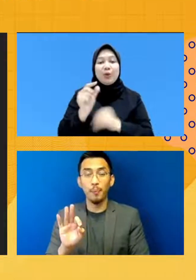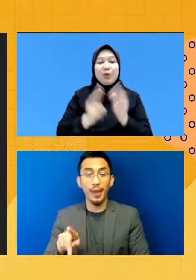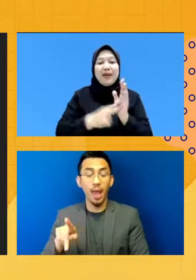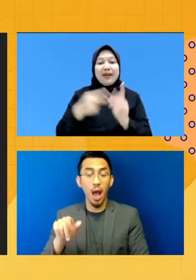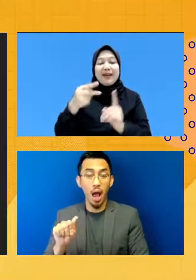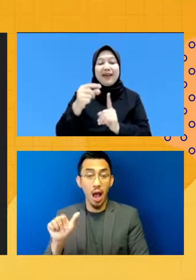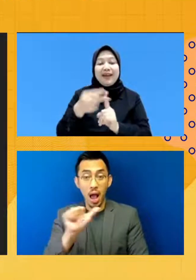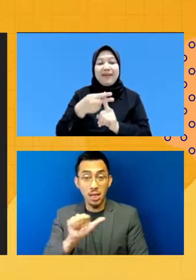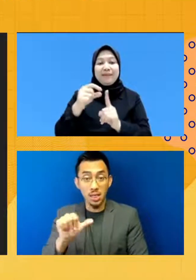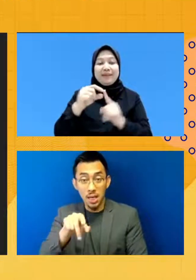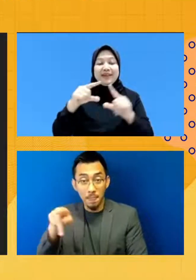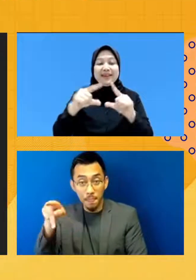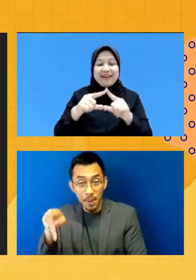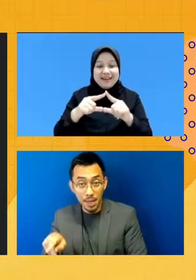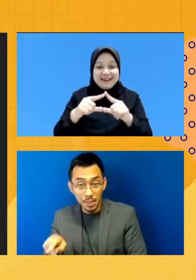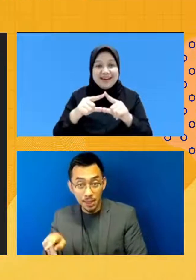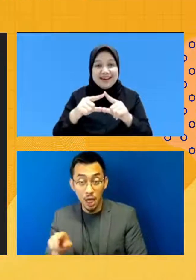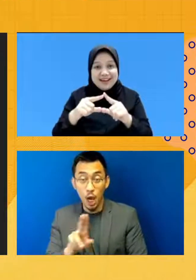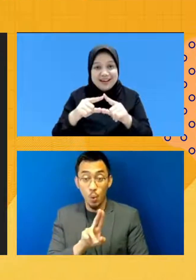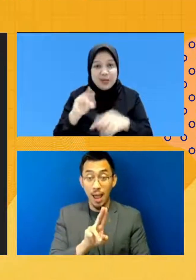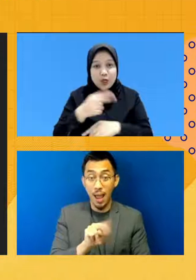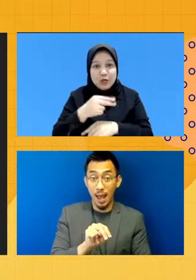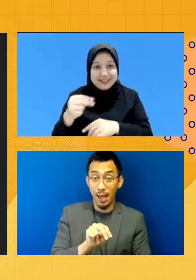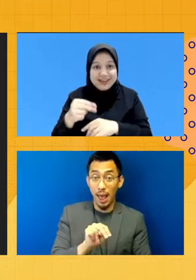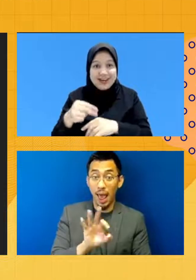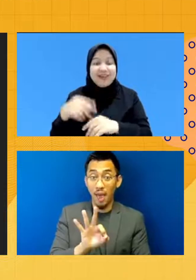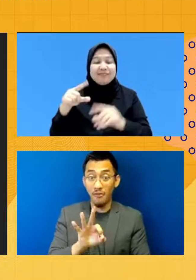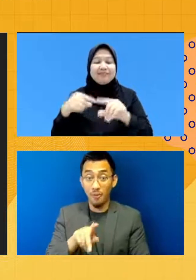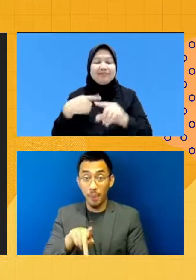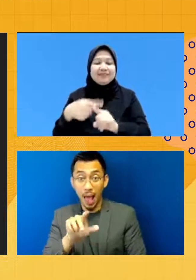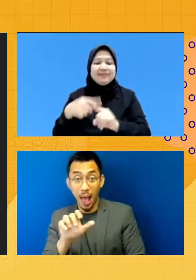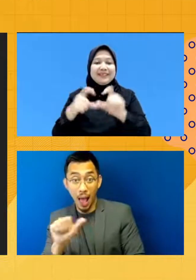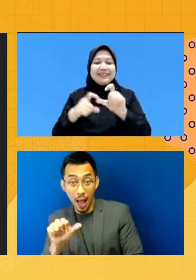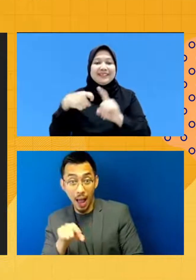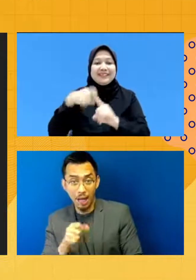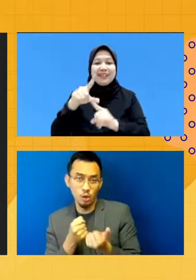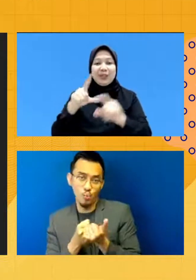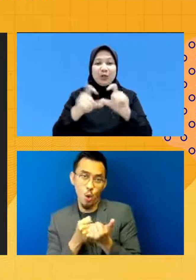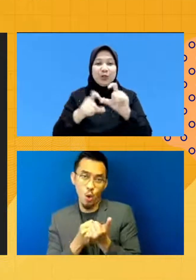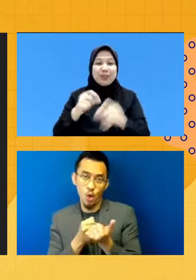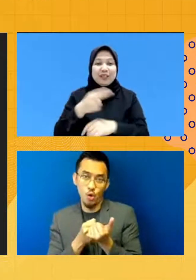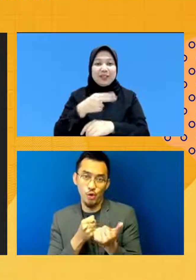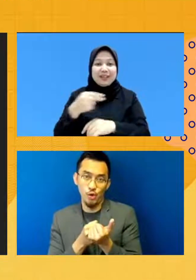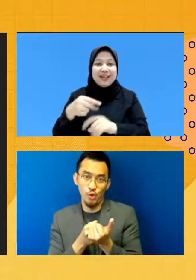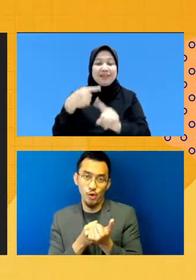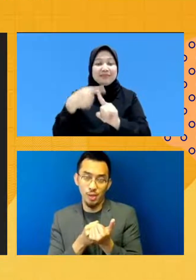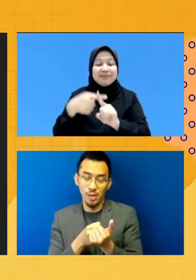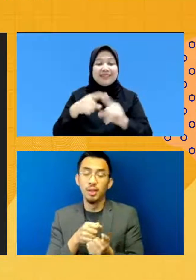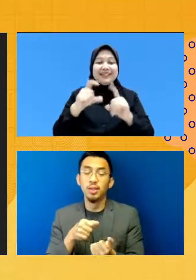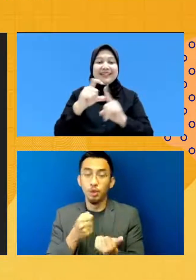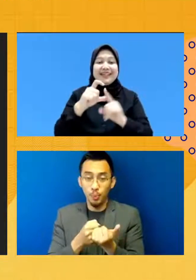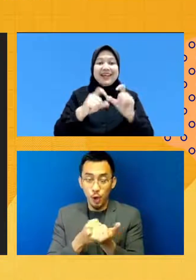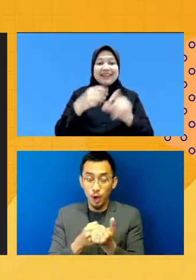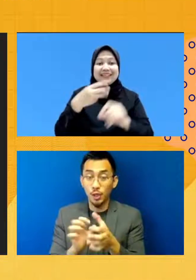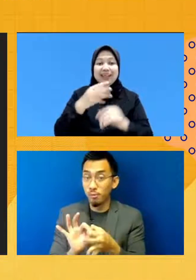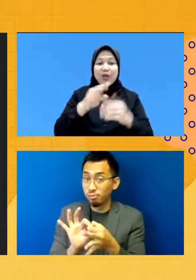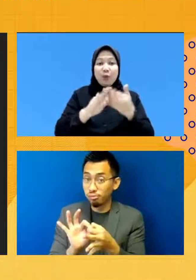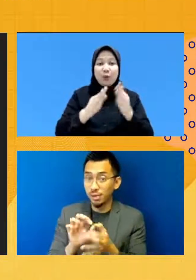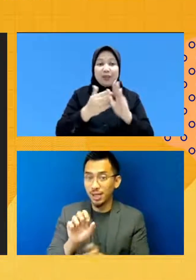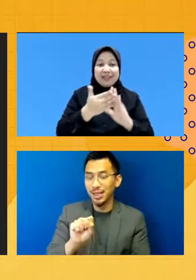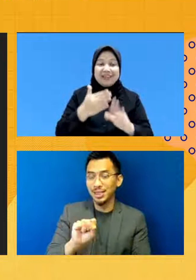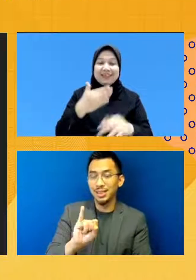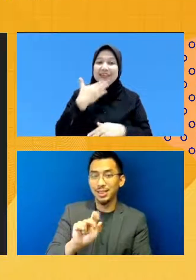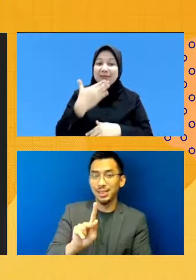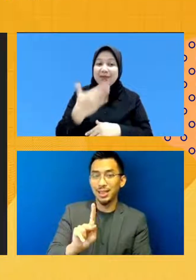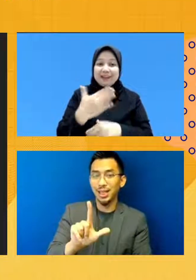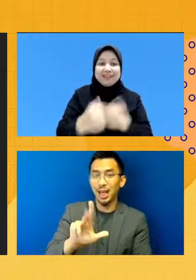the Asia Pacific Digital Sexuality Education Community members. So thank you for the continued support and guidance. But before we